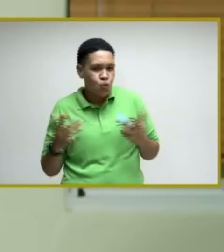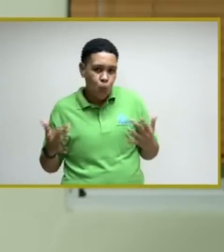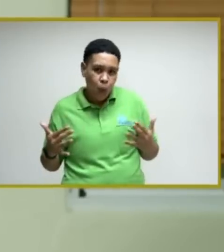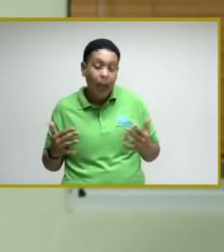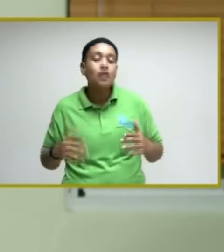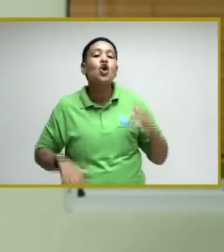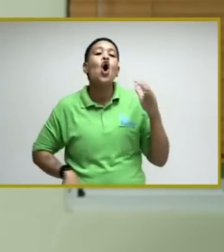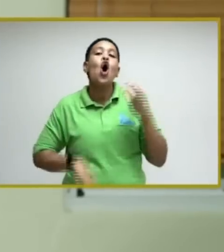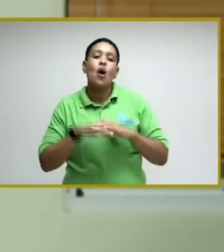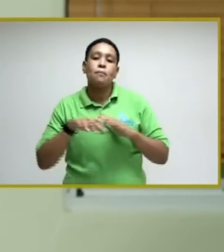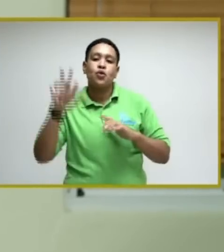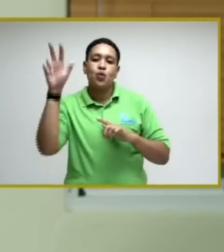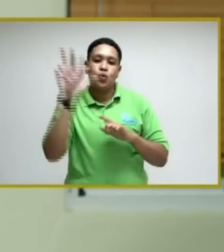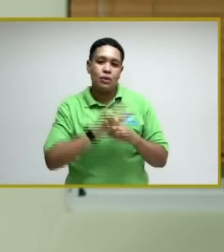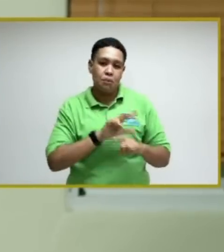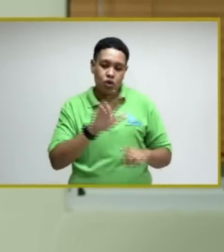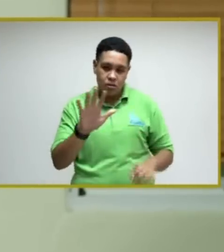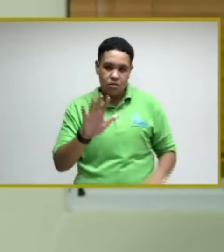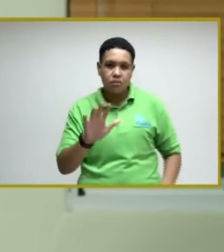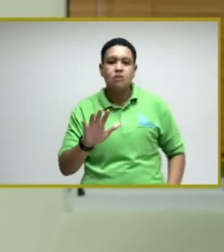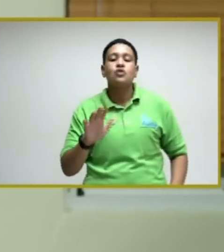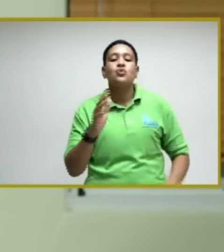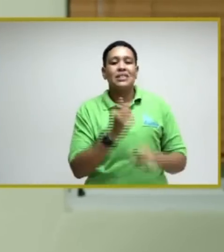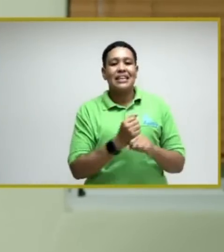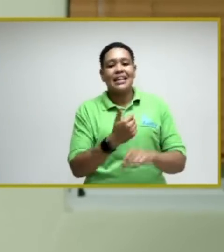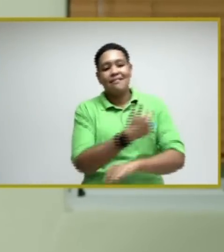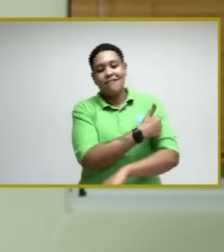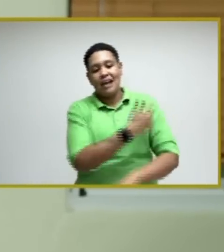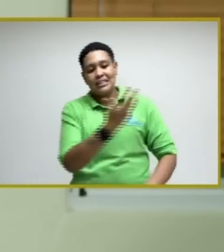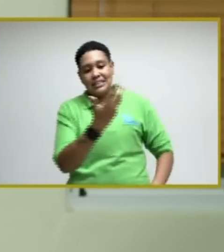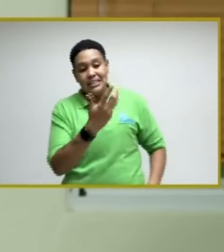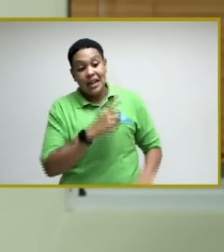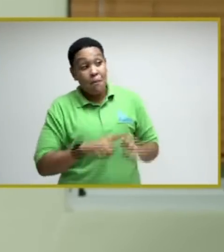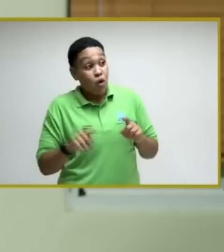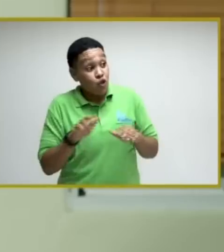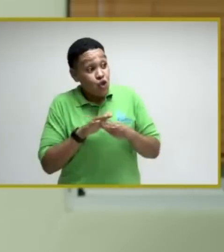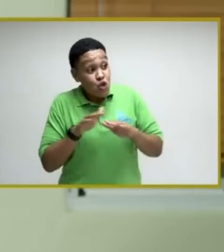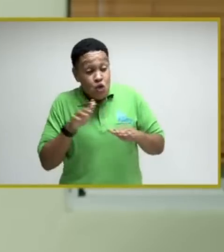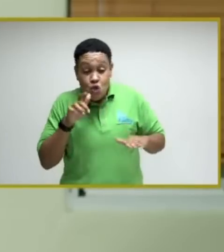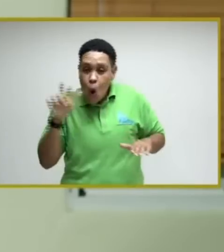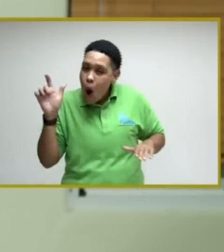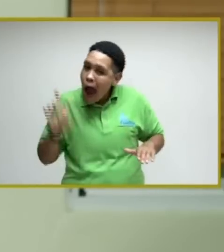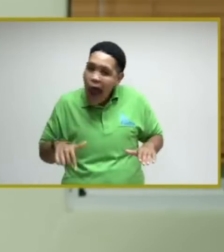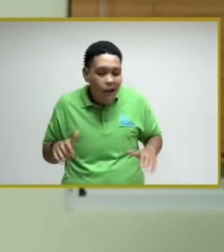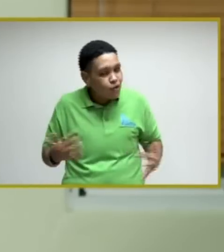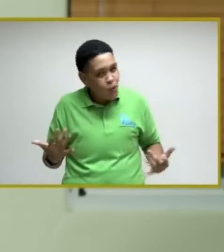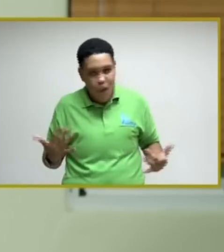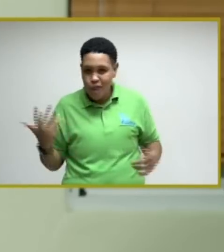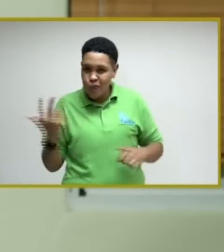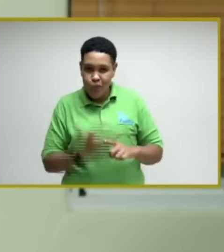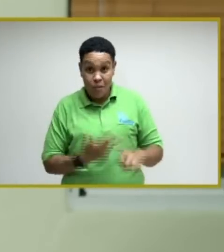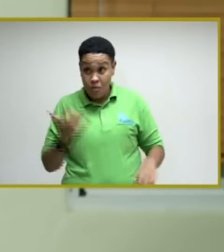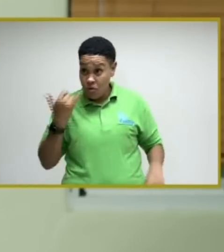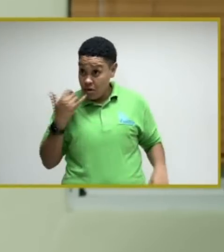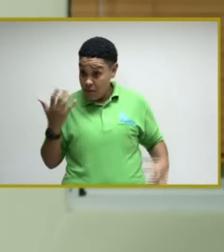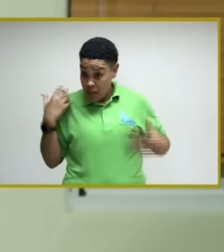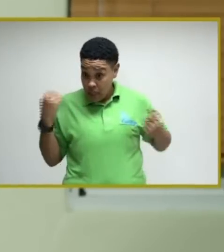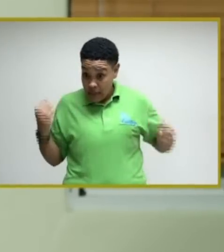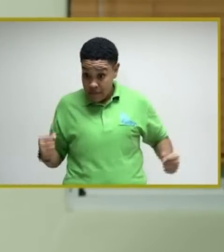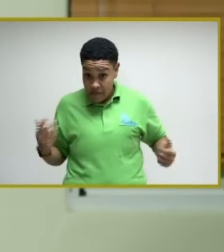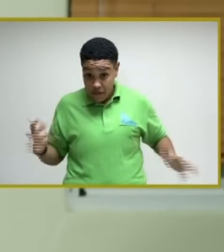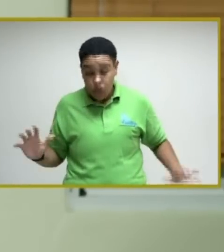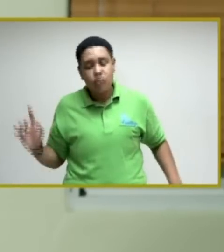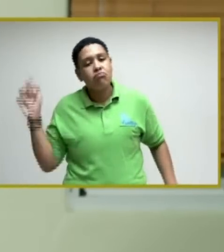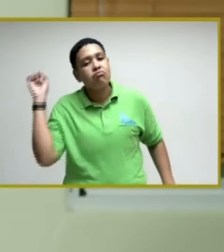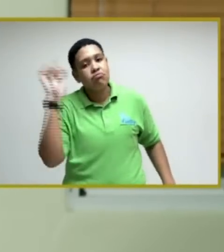more than 3 months to get the vaccine. But you don't have to wait 3 months to get the vaccine.